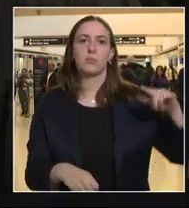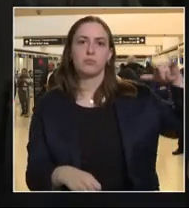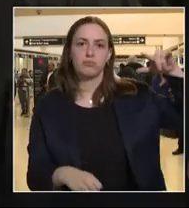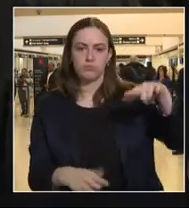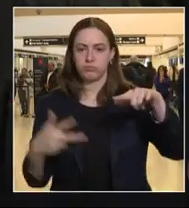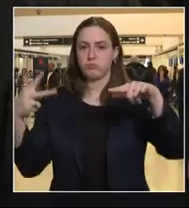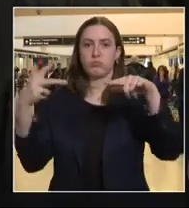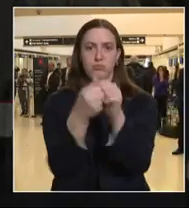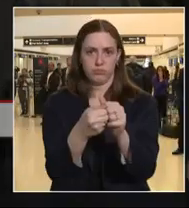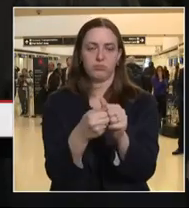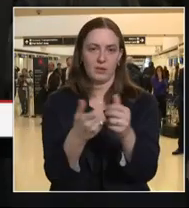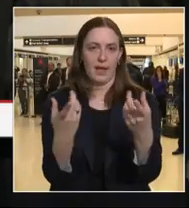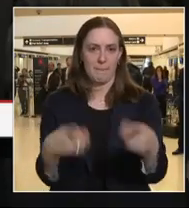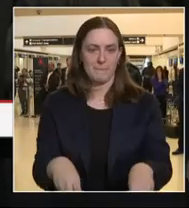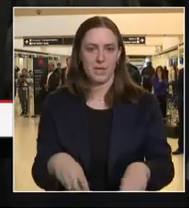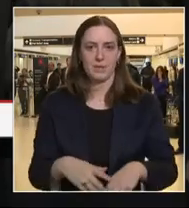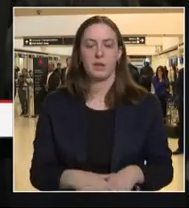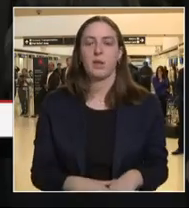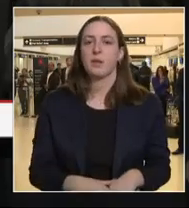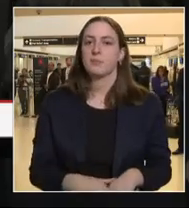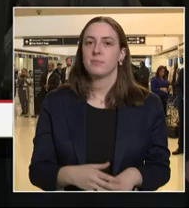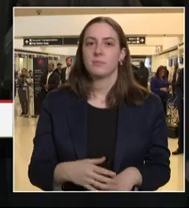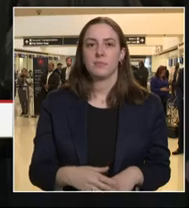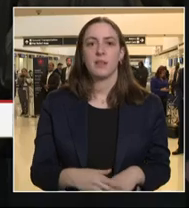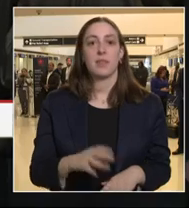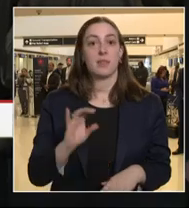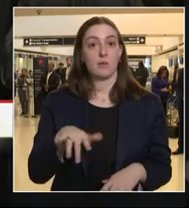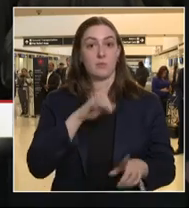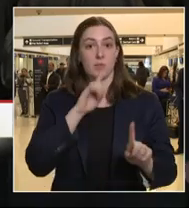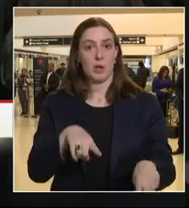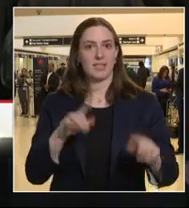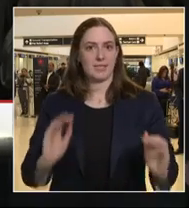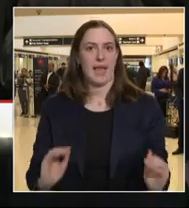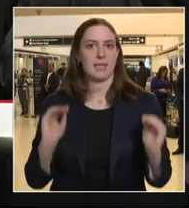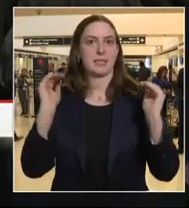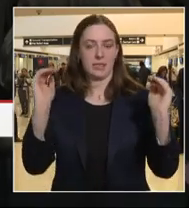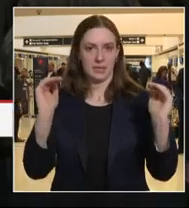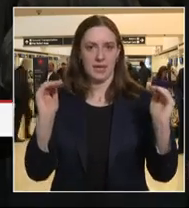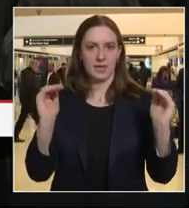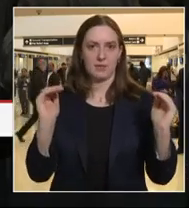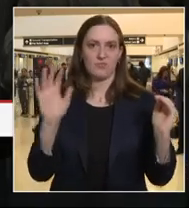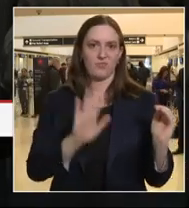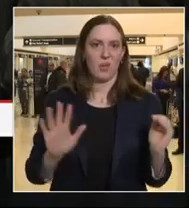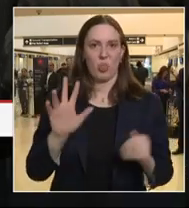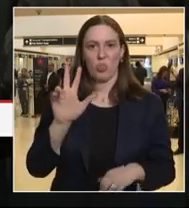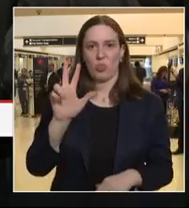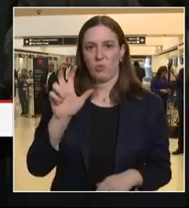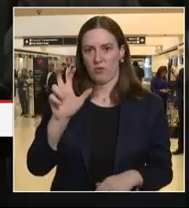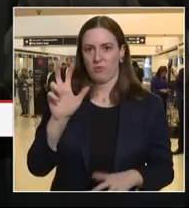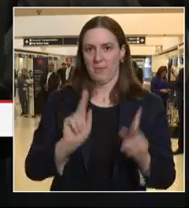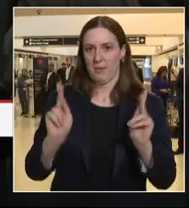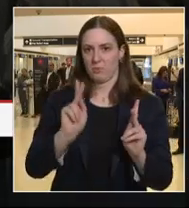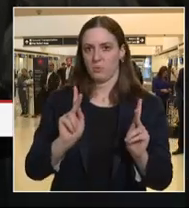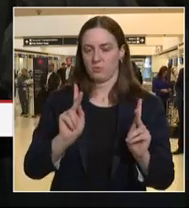and immediately escalated to a response that ultimately included about 300 people last